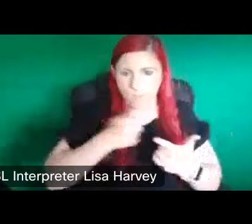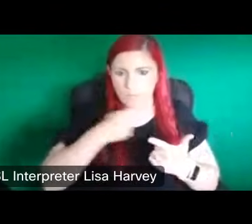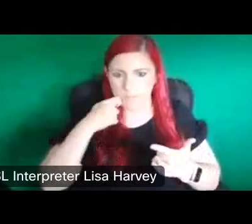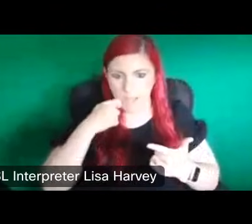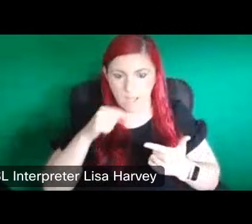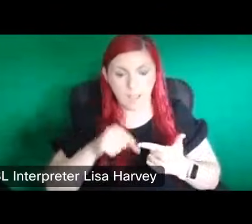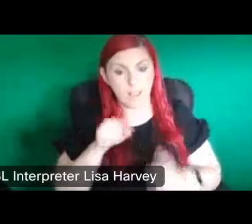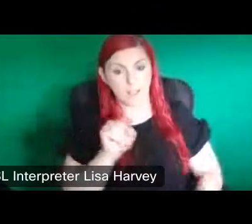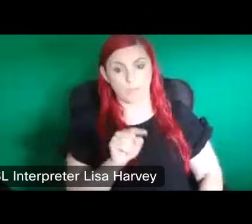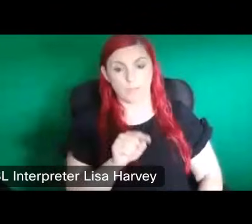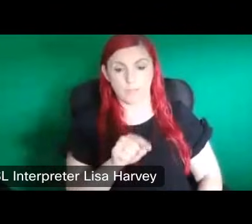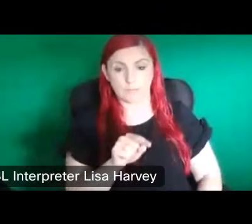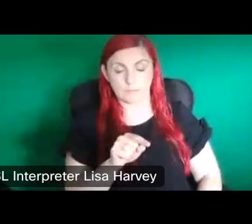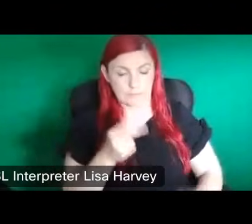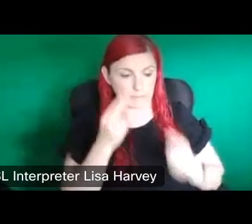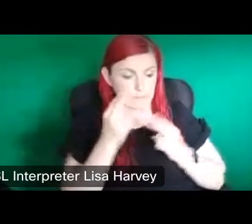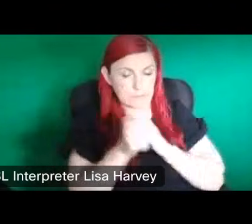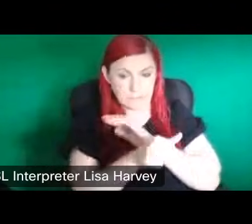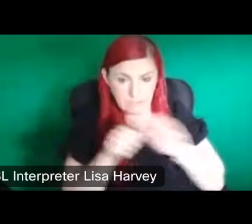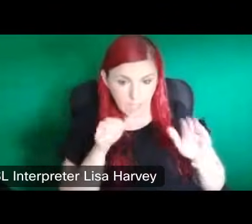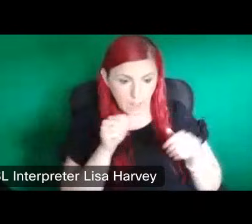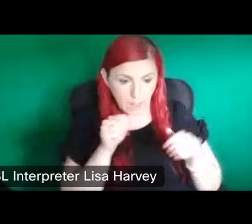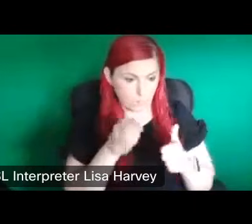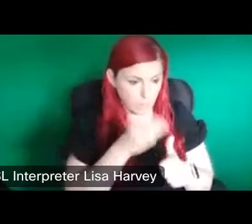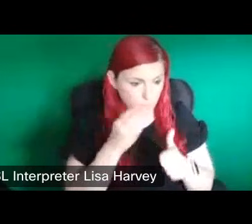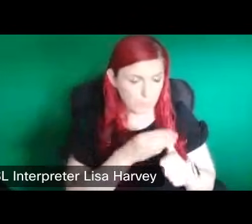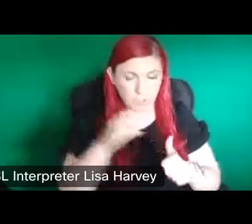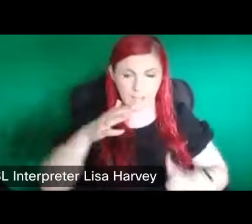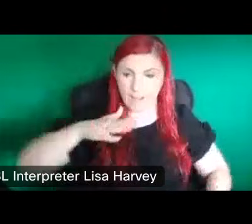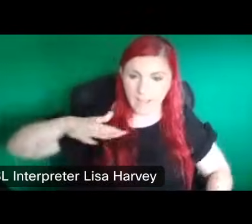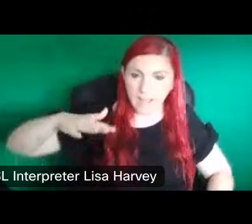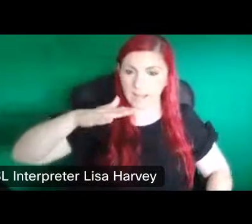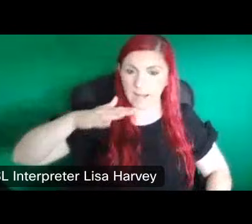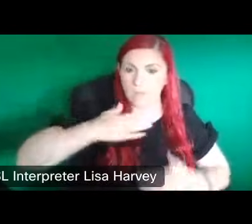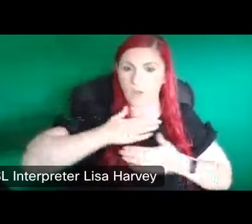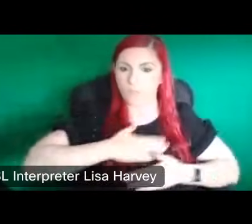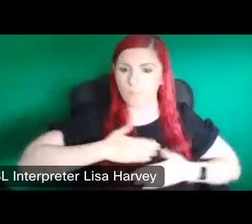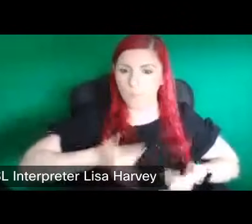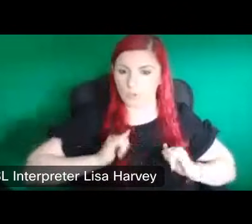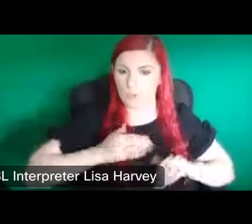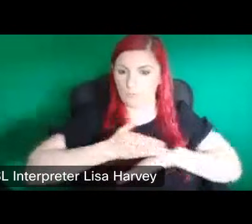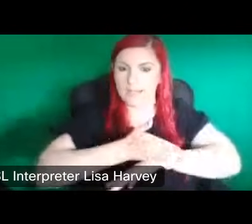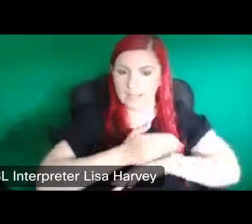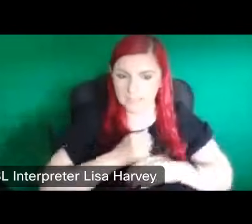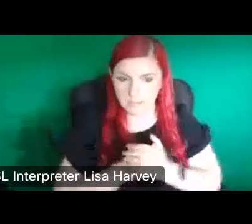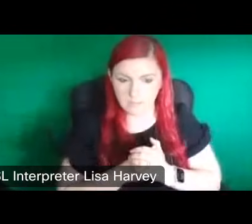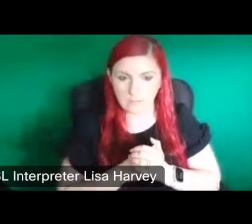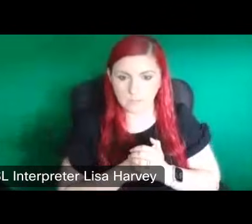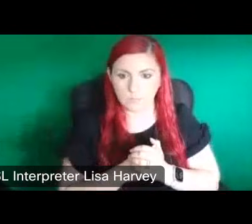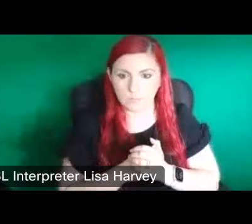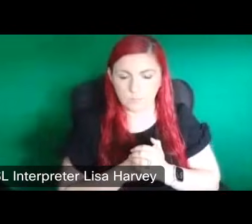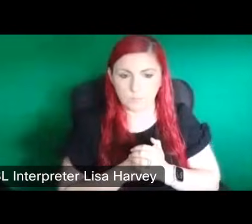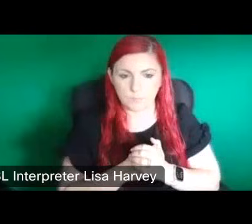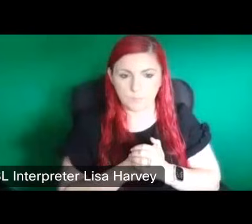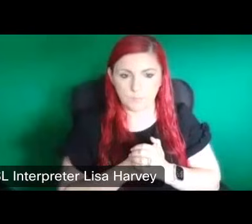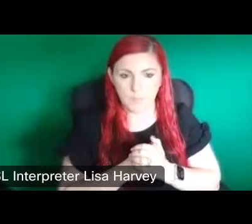skill, preparation, and a very high level of emotional resilience. Any of